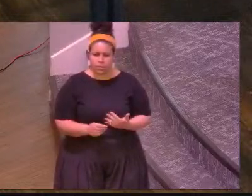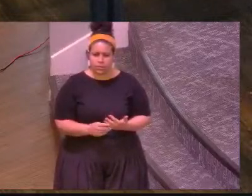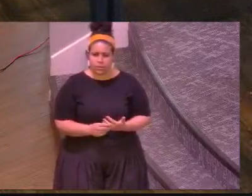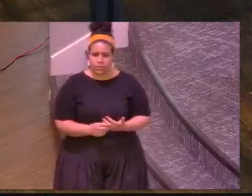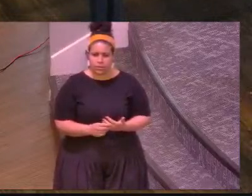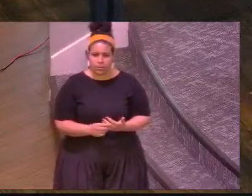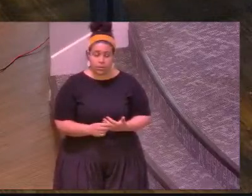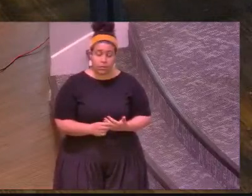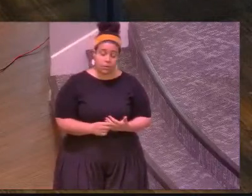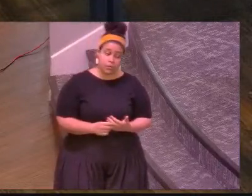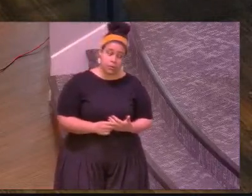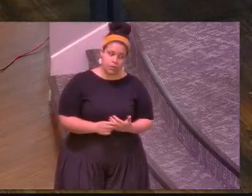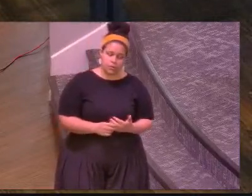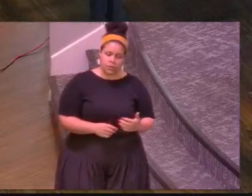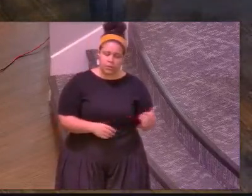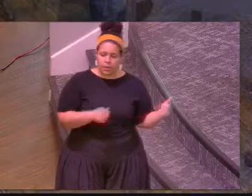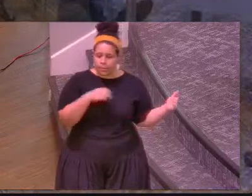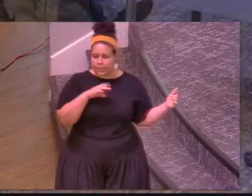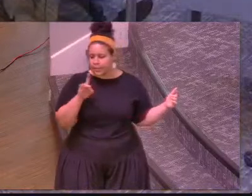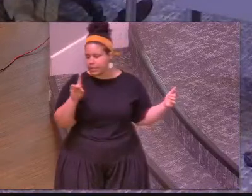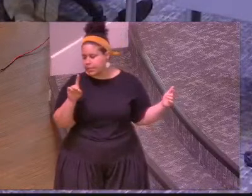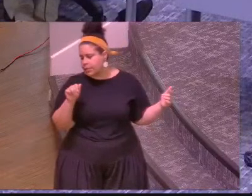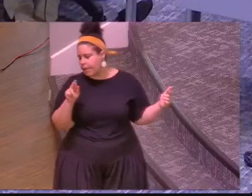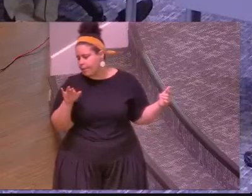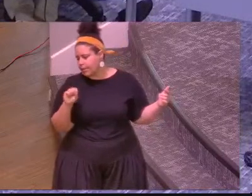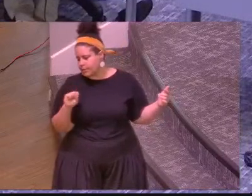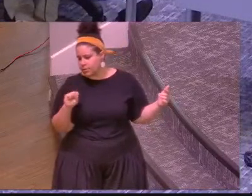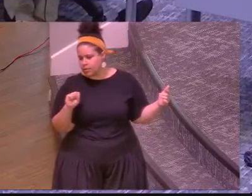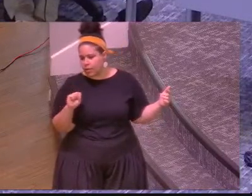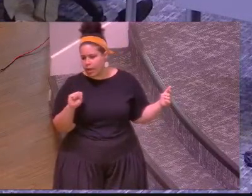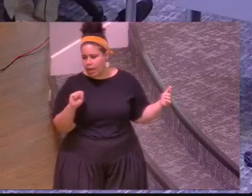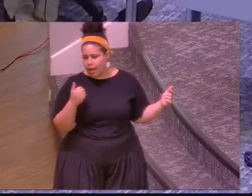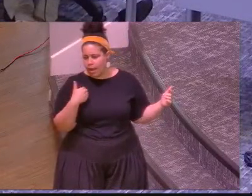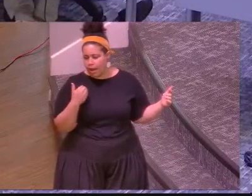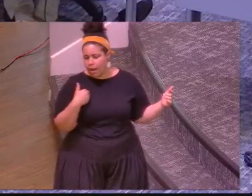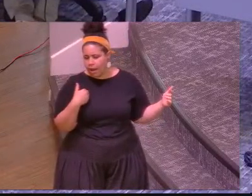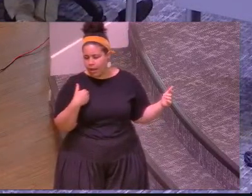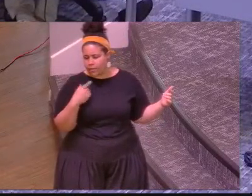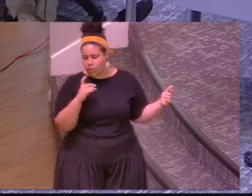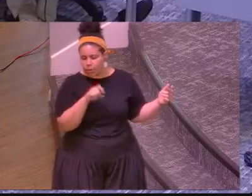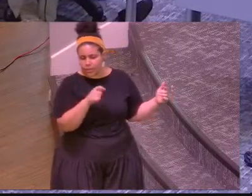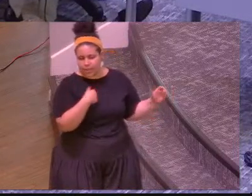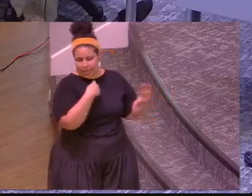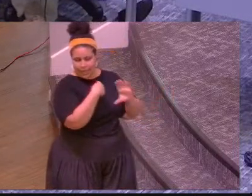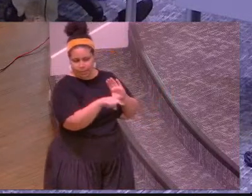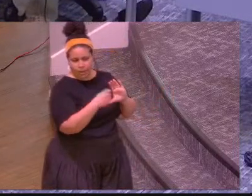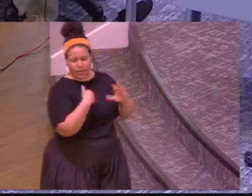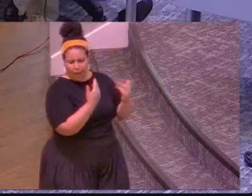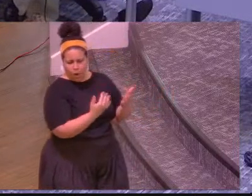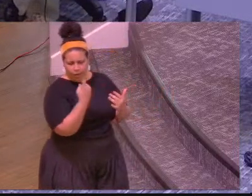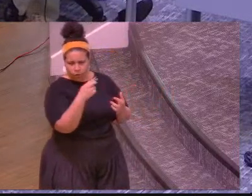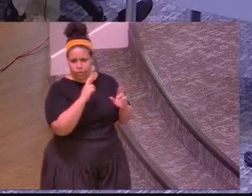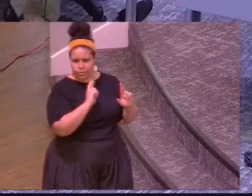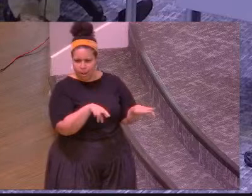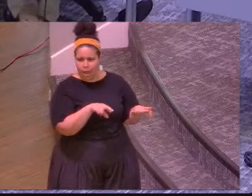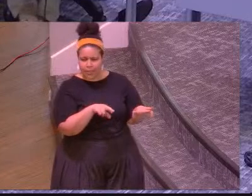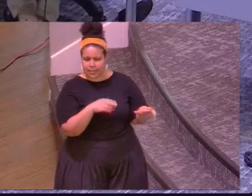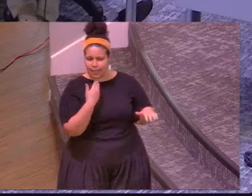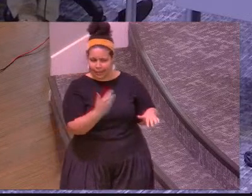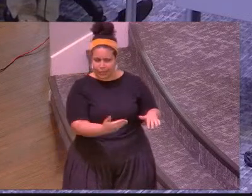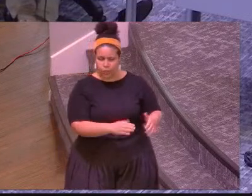I had some questions, but there was a lot of questions, and so I emailed them, and I'll just wait for a response. Thank